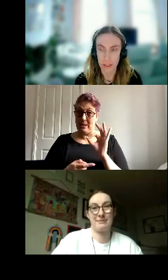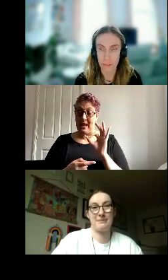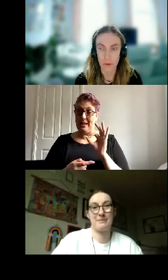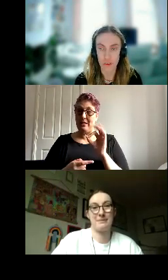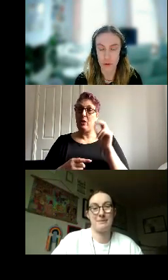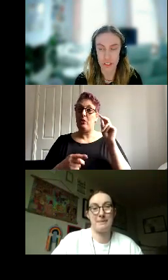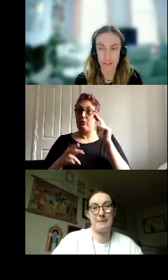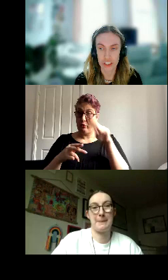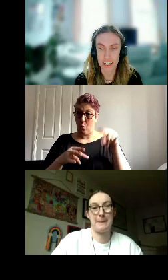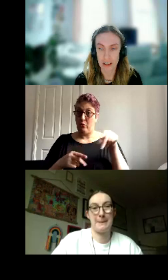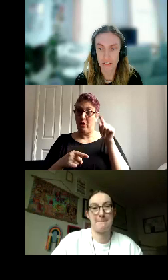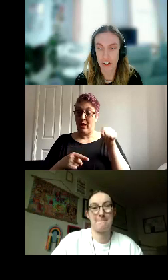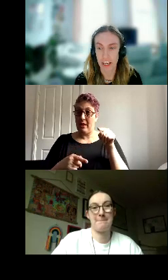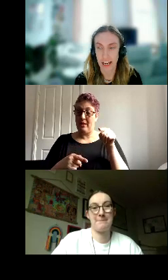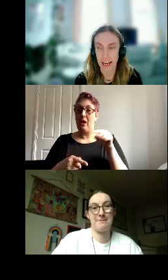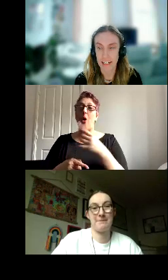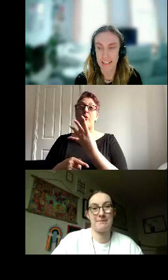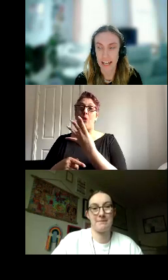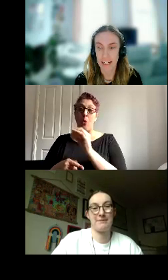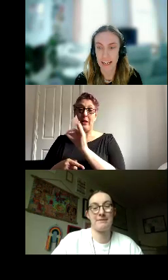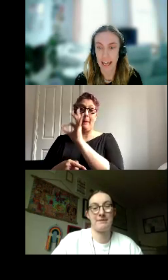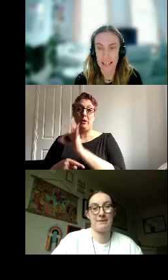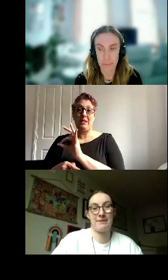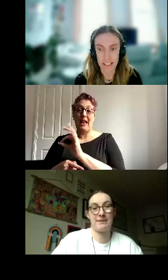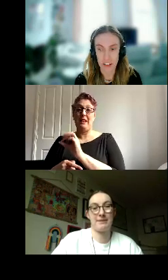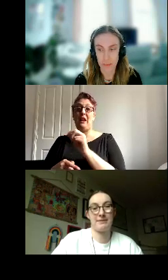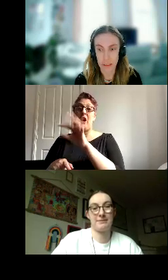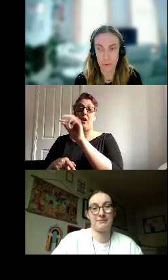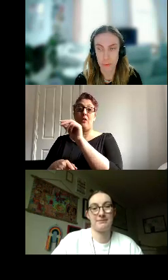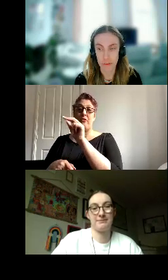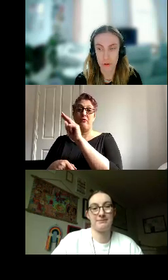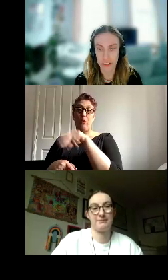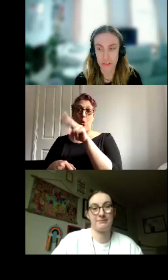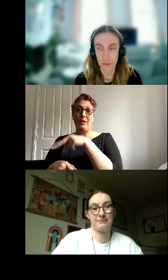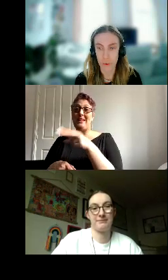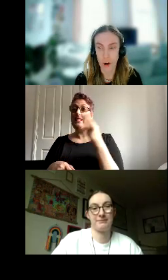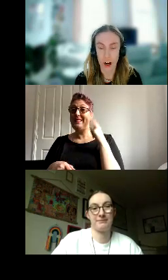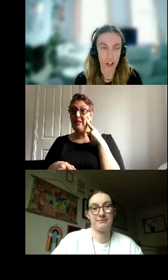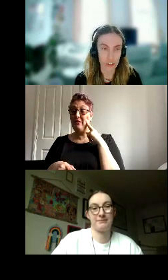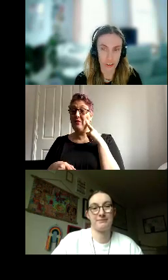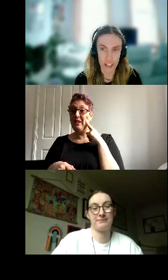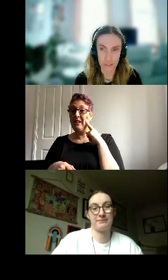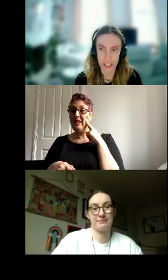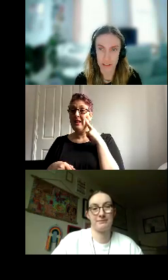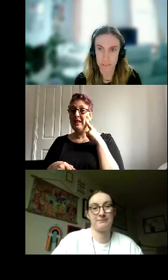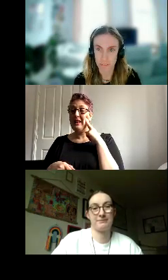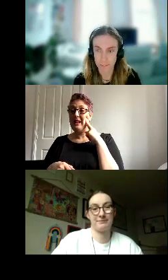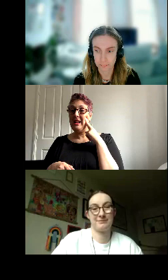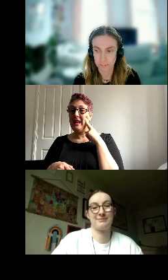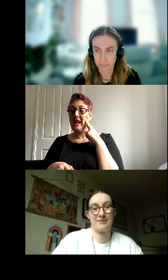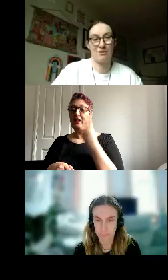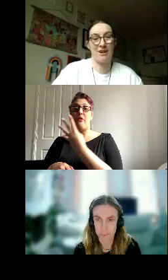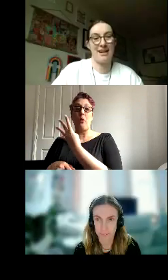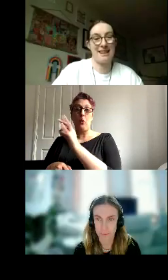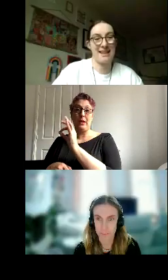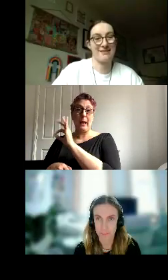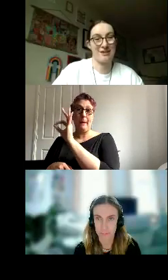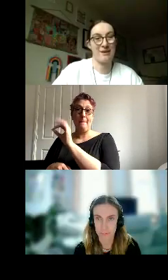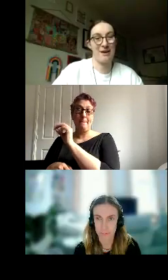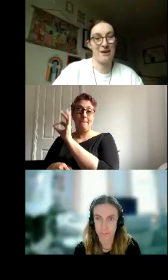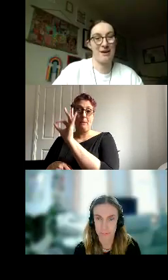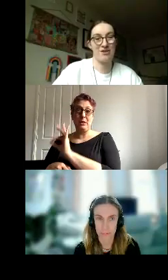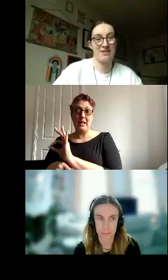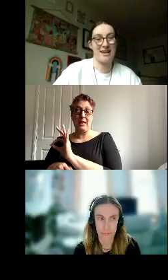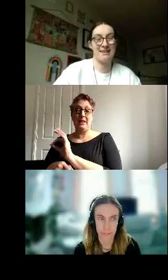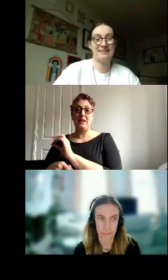41% of people voted for deaf, and then 8% of people voted for hard of hearing. Great, thanks